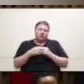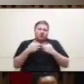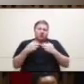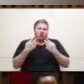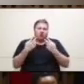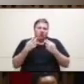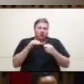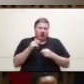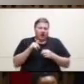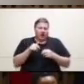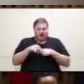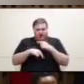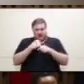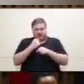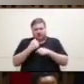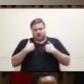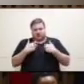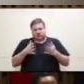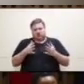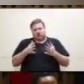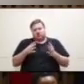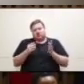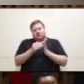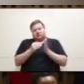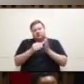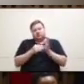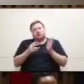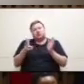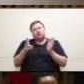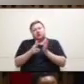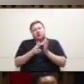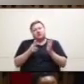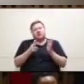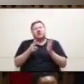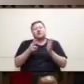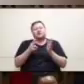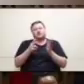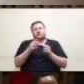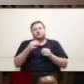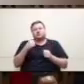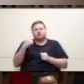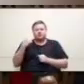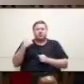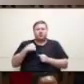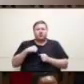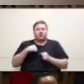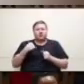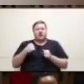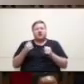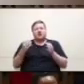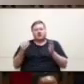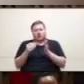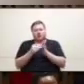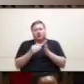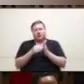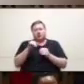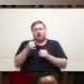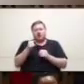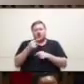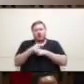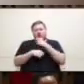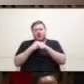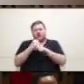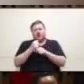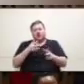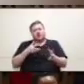this year. And that particular role was certified and handed over to the municipality in January this year in line with the requirements of